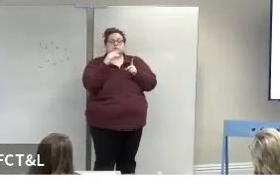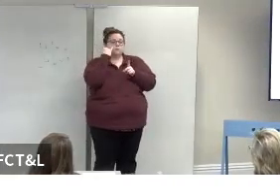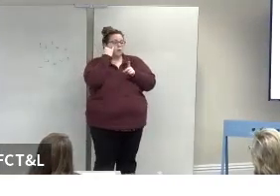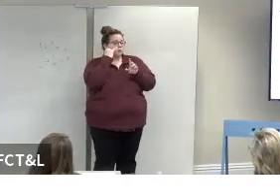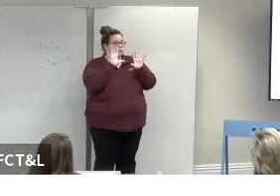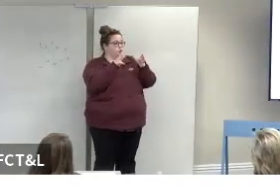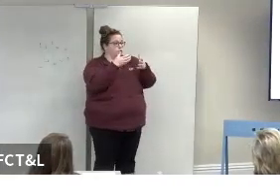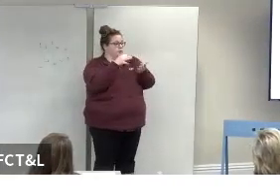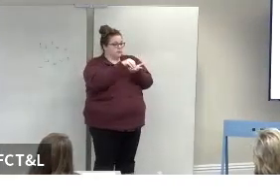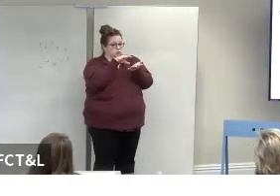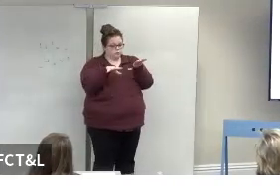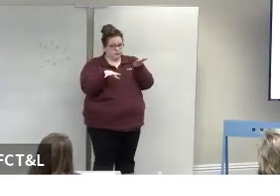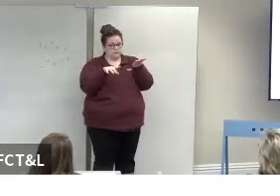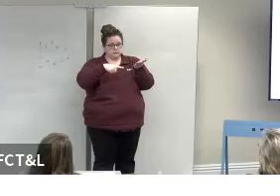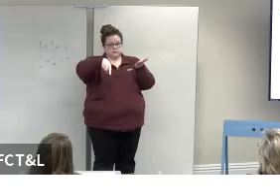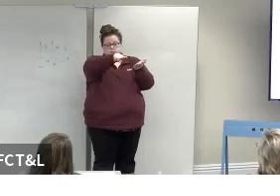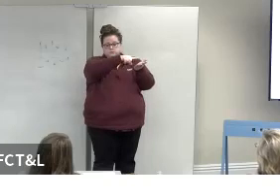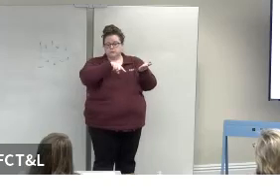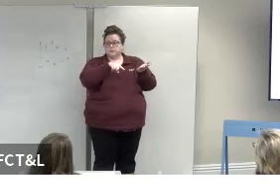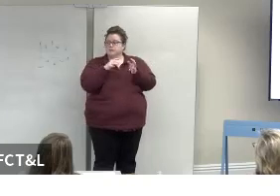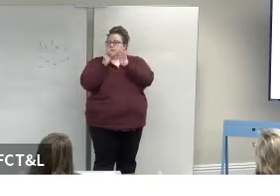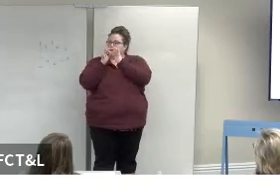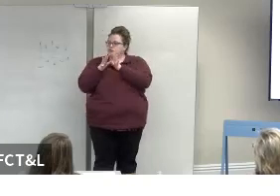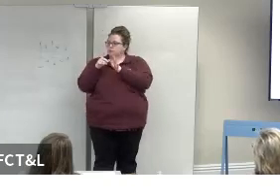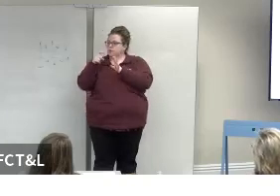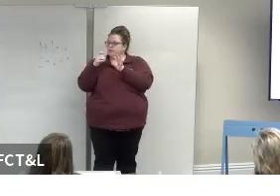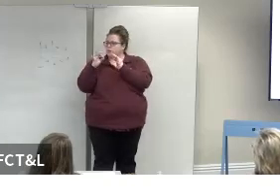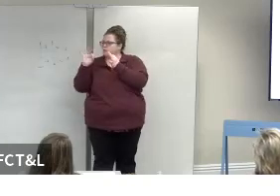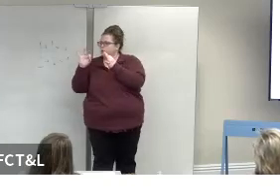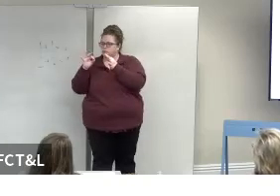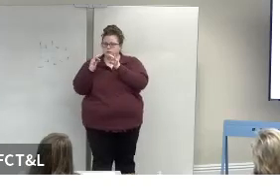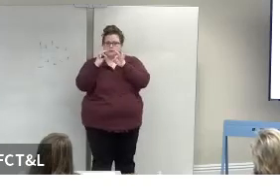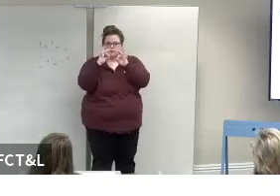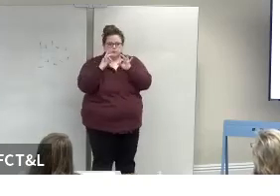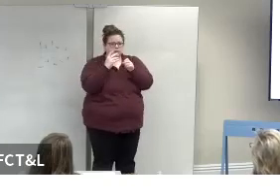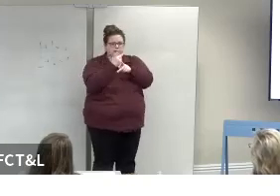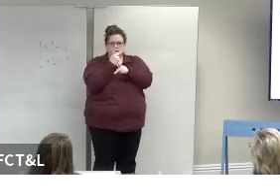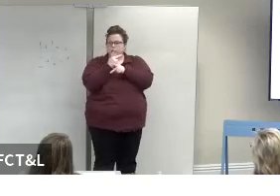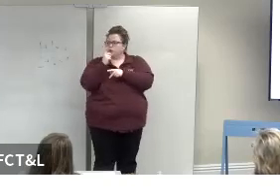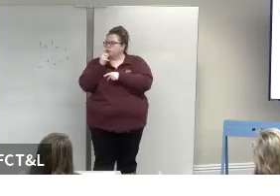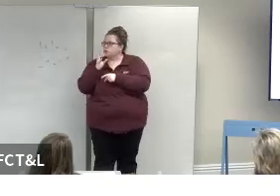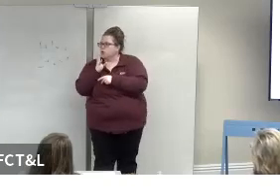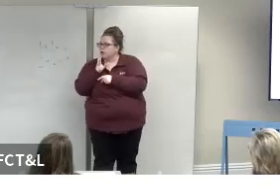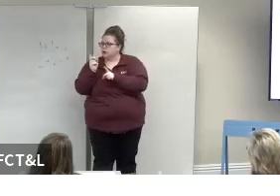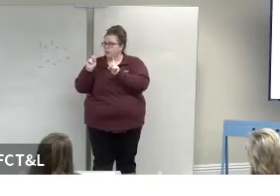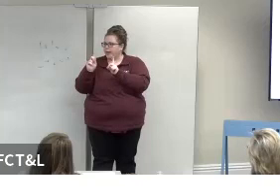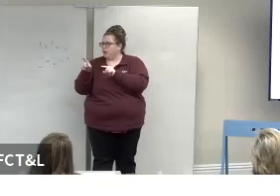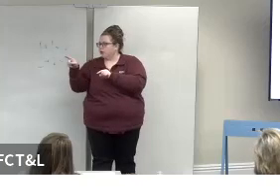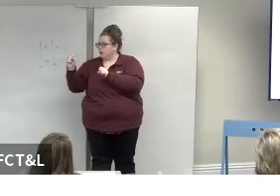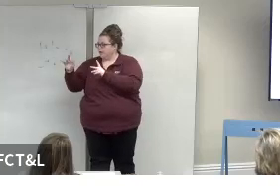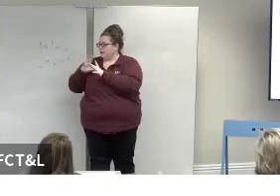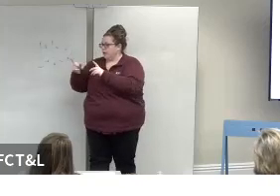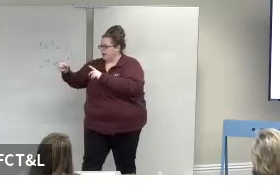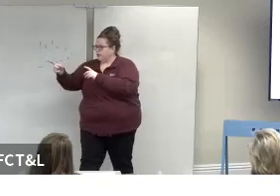often at the university and elsewhere. In your classroom of students, the interpreter has to look to find the student